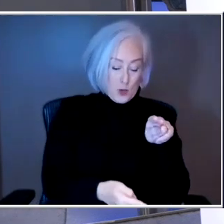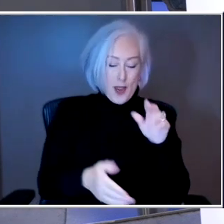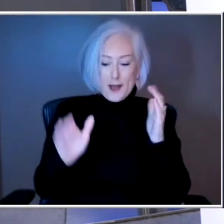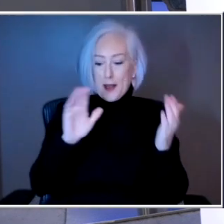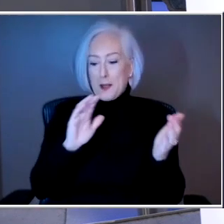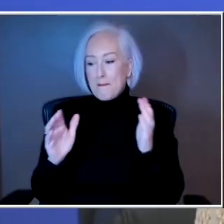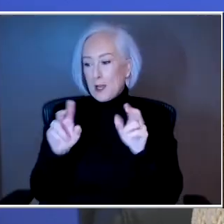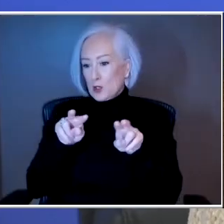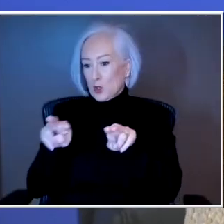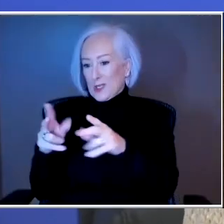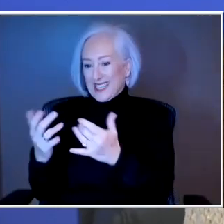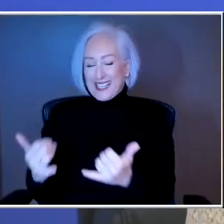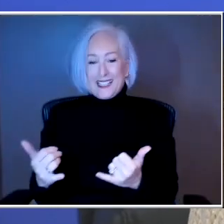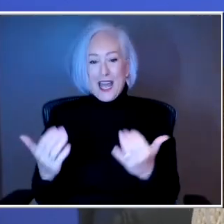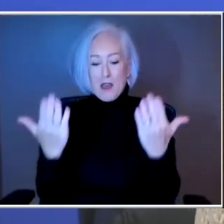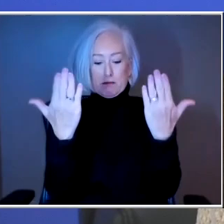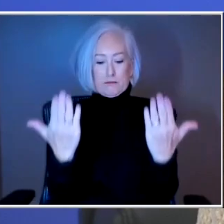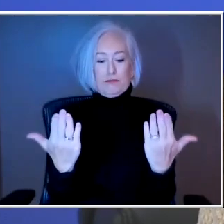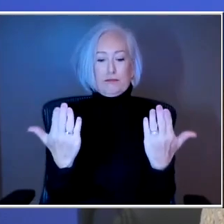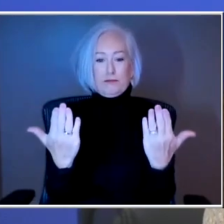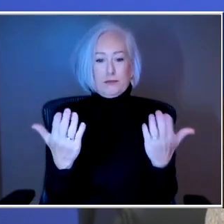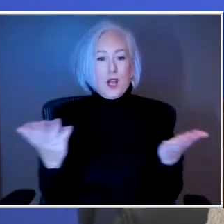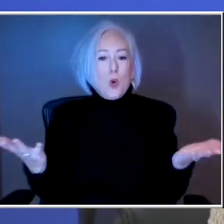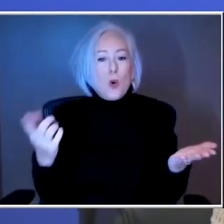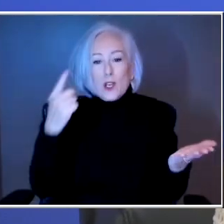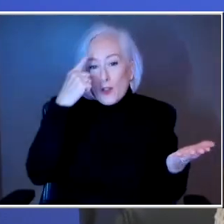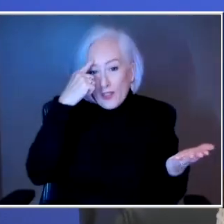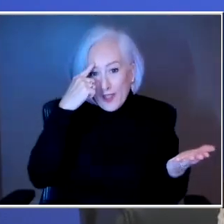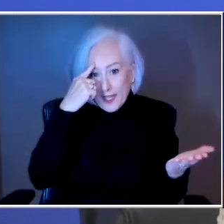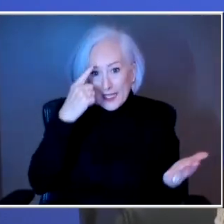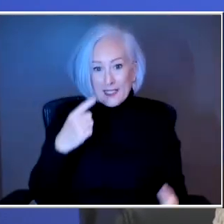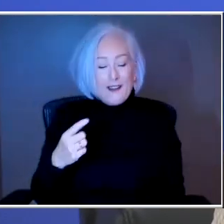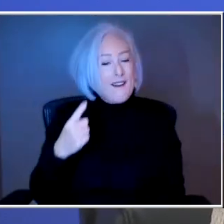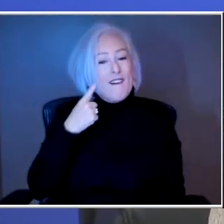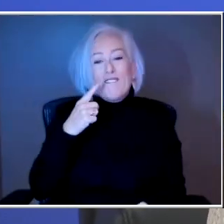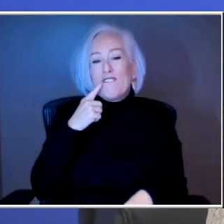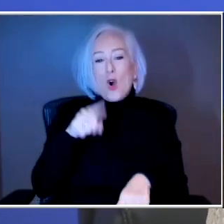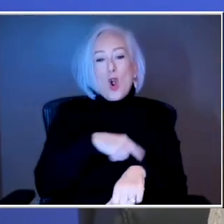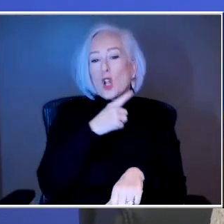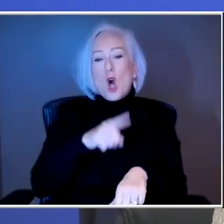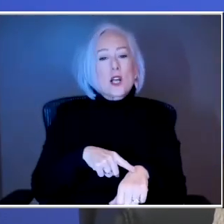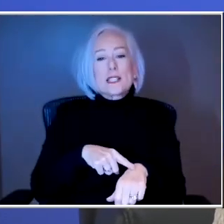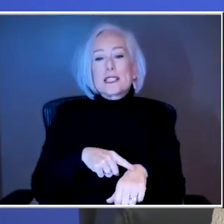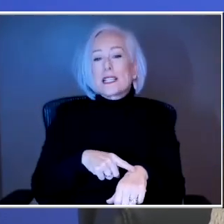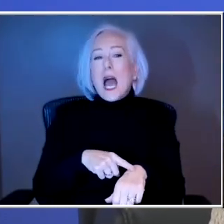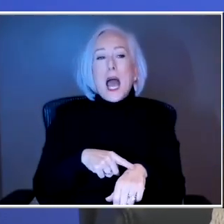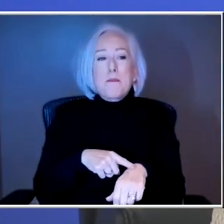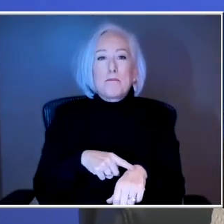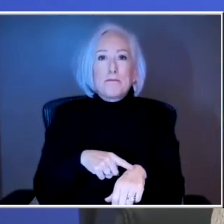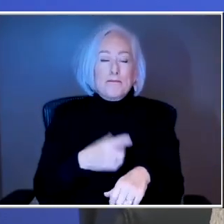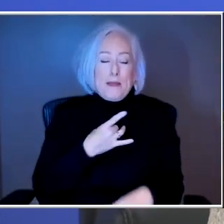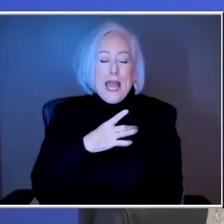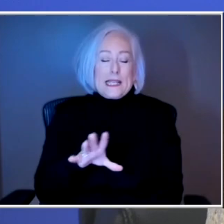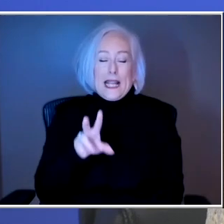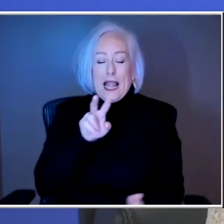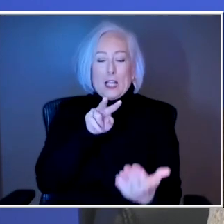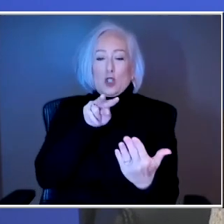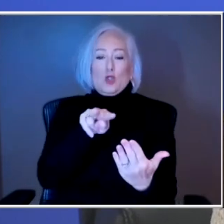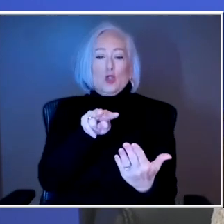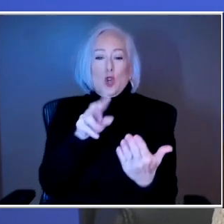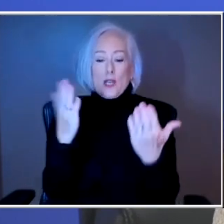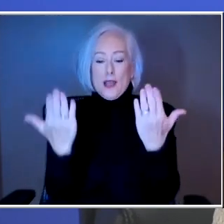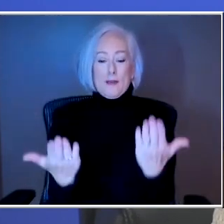What was that like? I didn't like them for the longest time, and then I felt like I can't help other people if I don't show them the difference. And